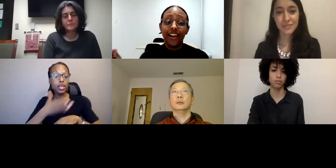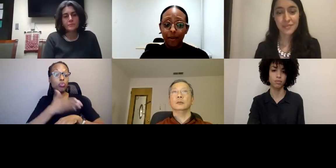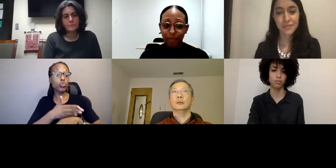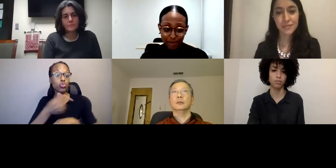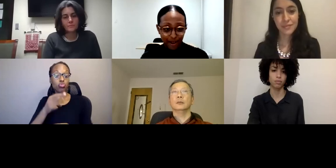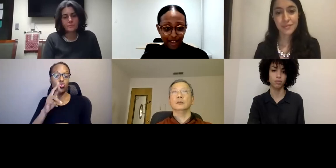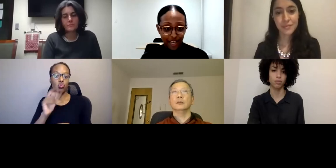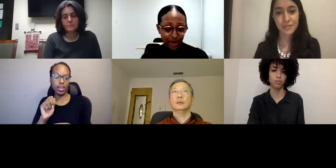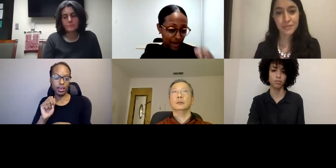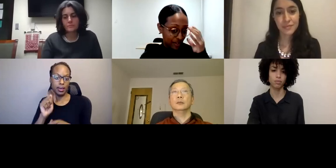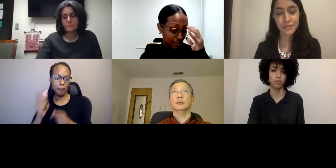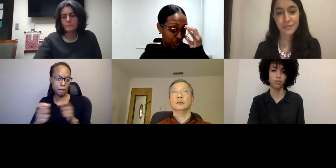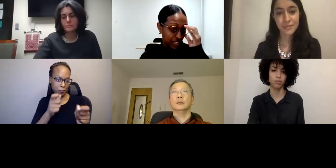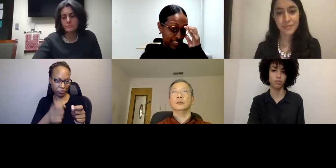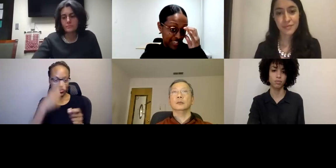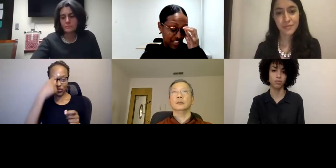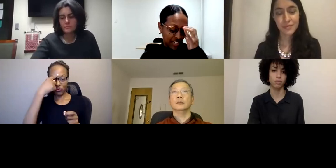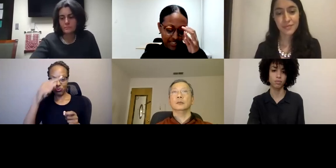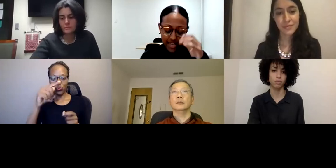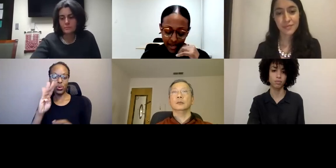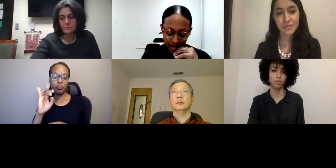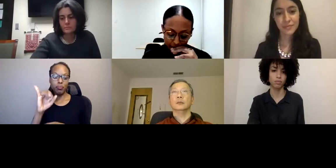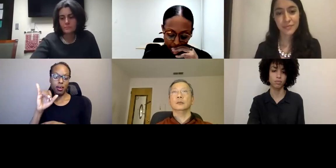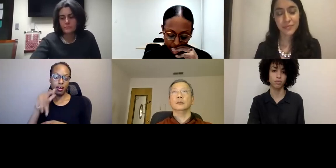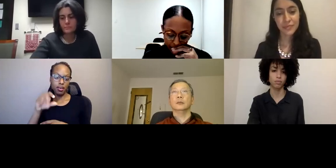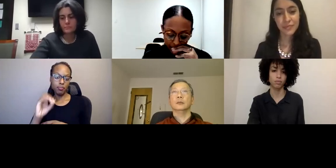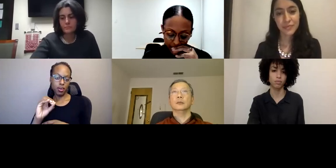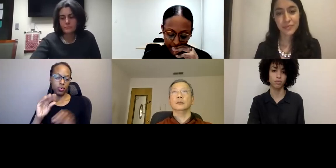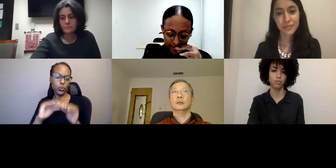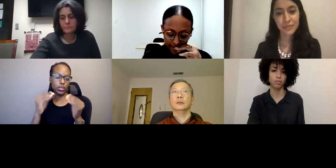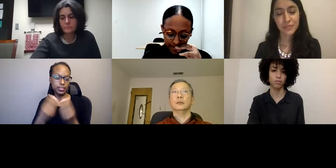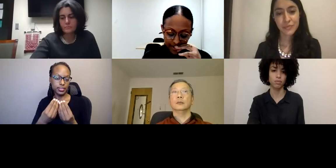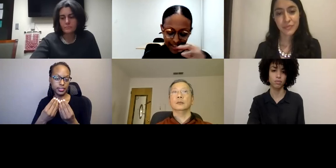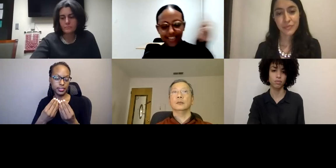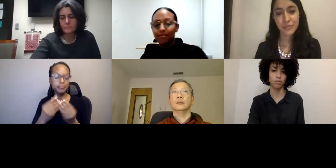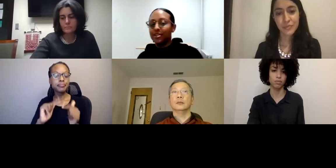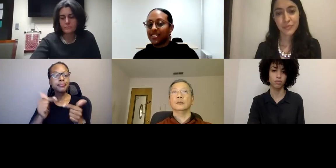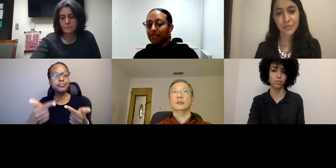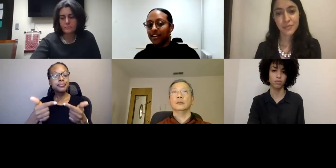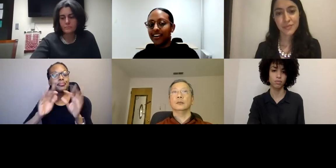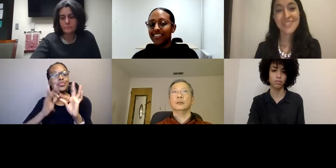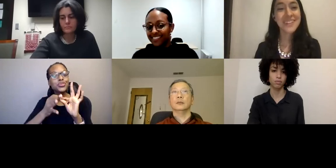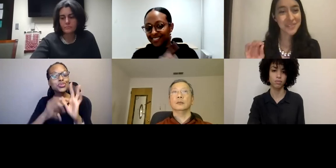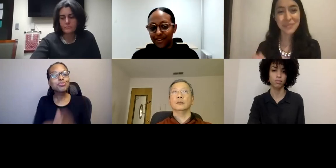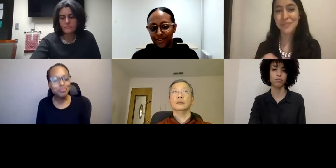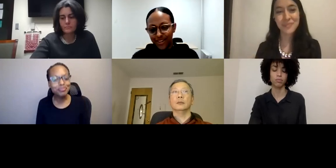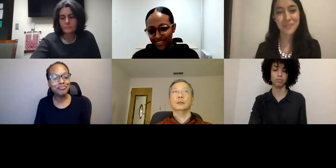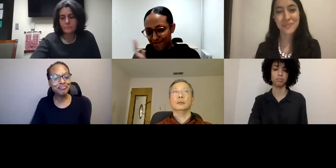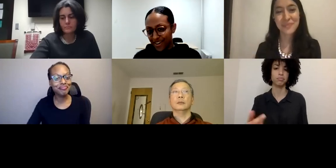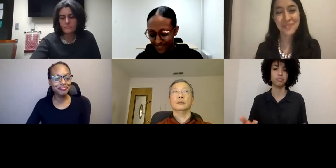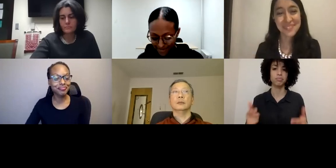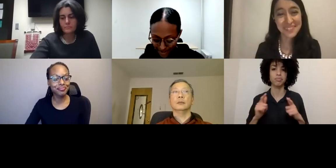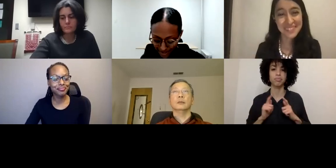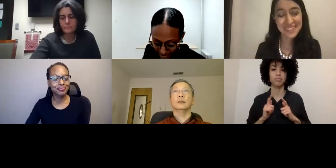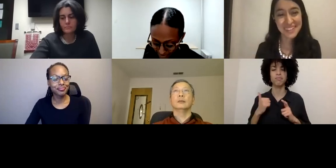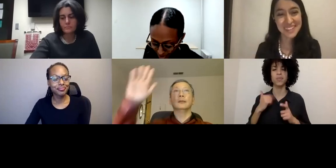for BIPOC cultural organizations. And I think I'm going to stop there, and I think you might